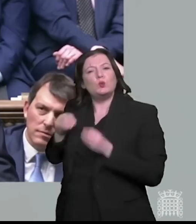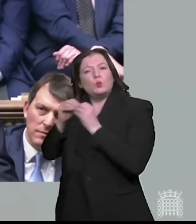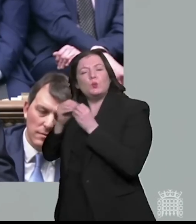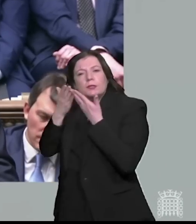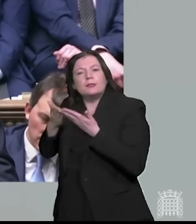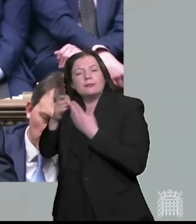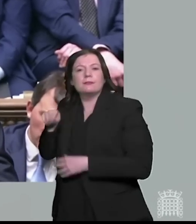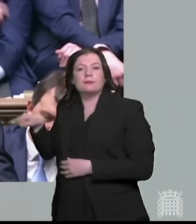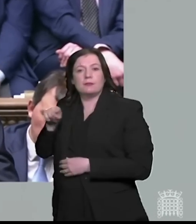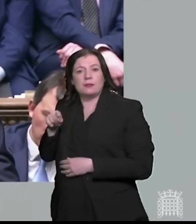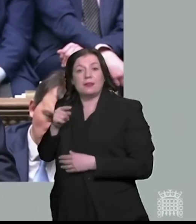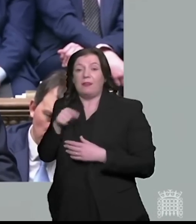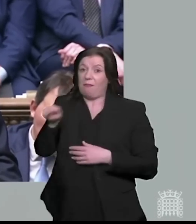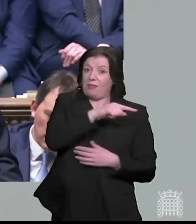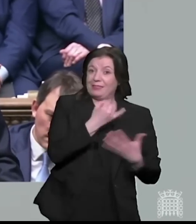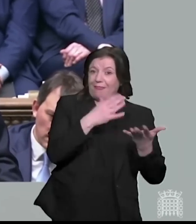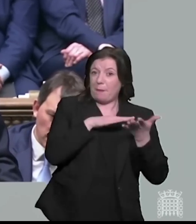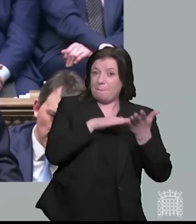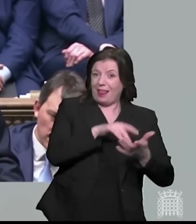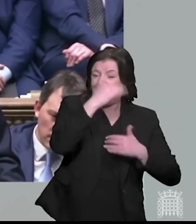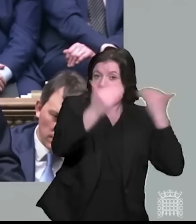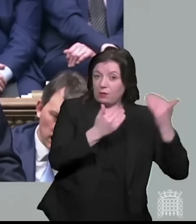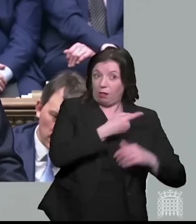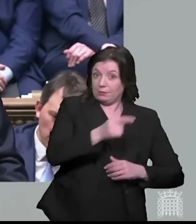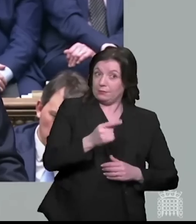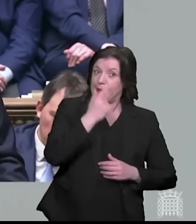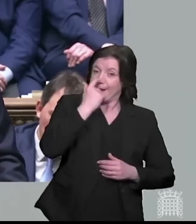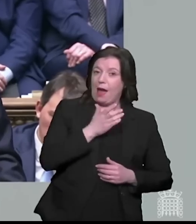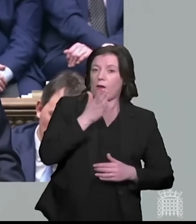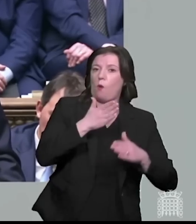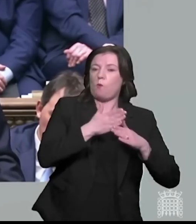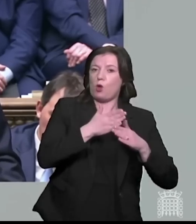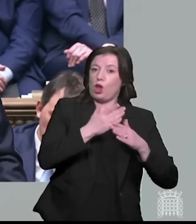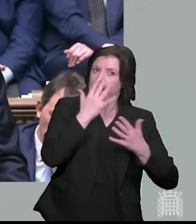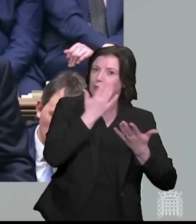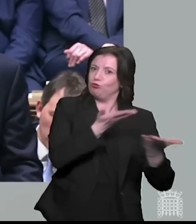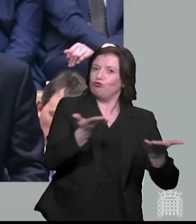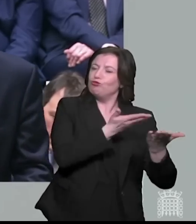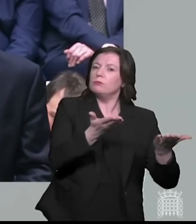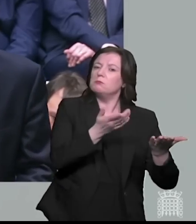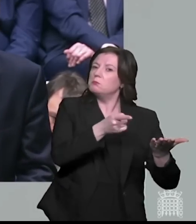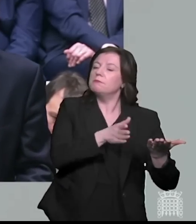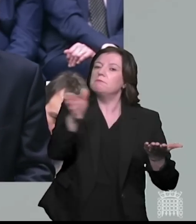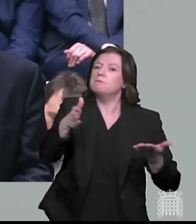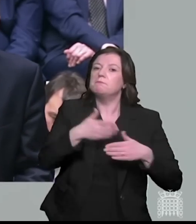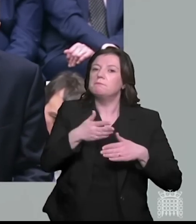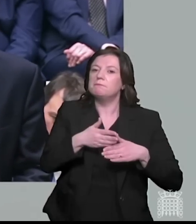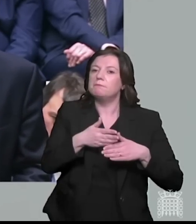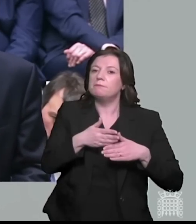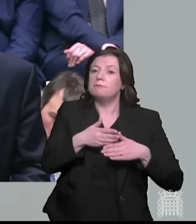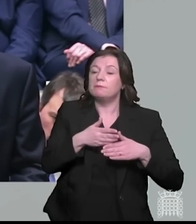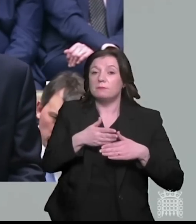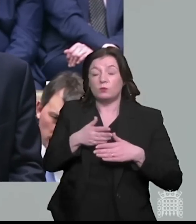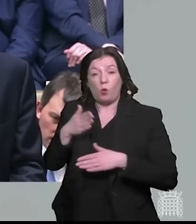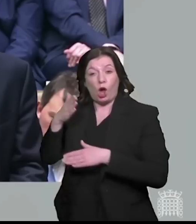over 7 million adults of working age who are not in work. That's a potential pool of 7 people for